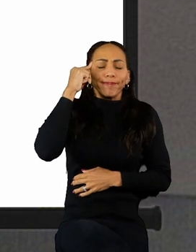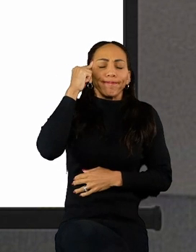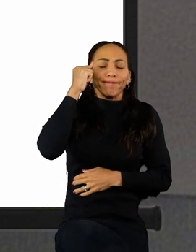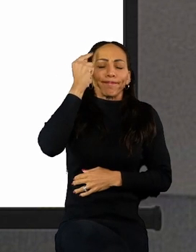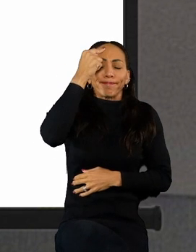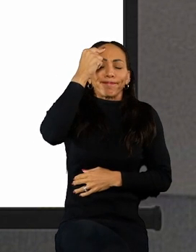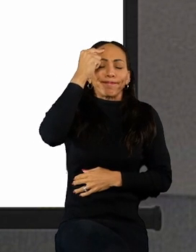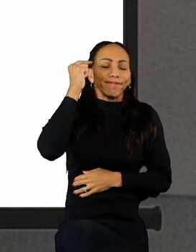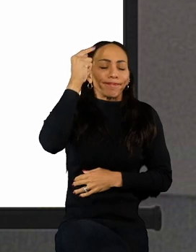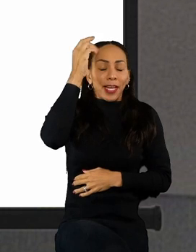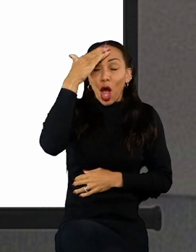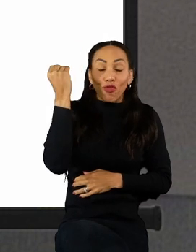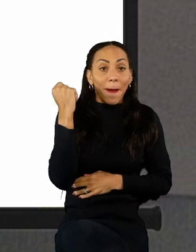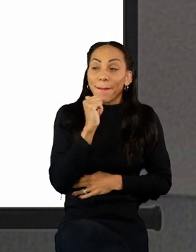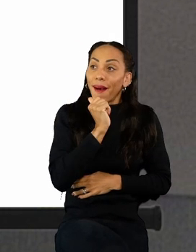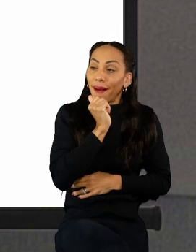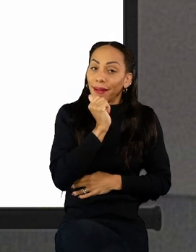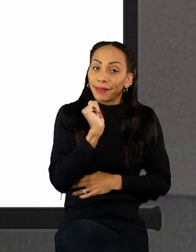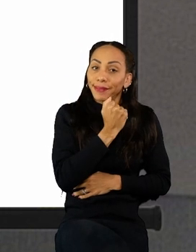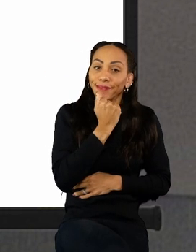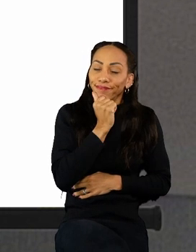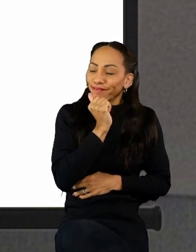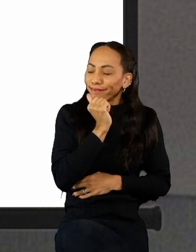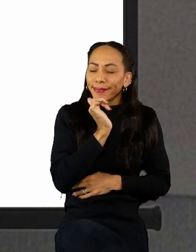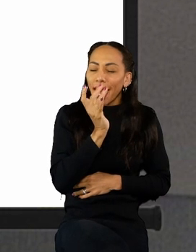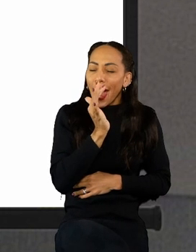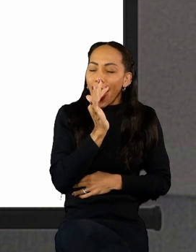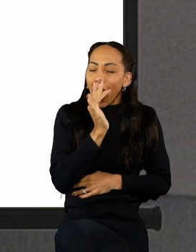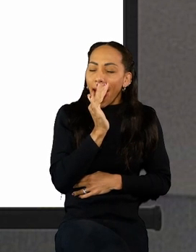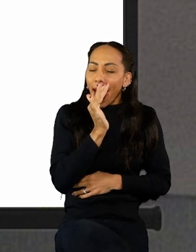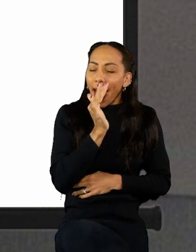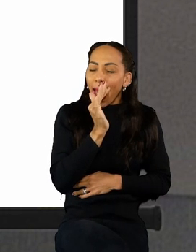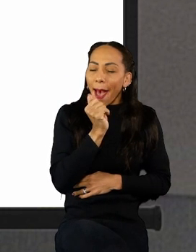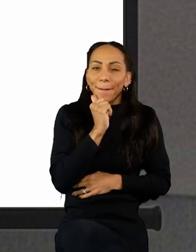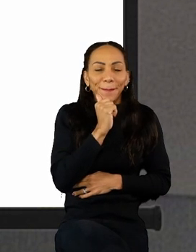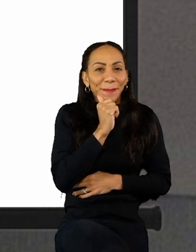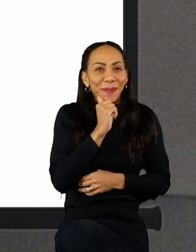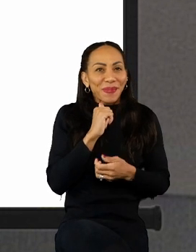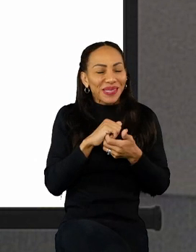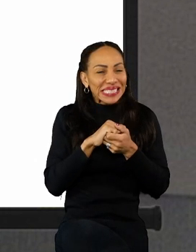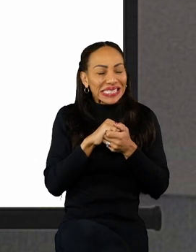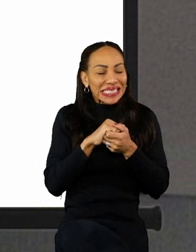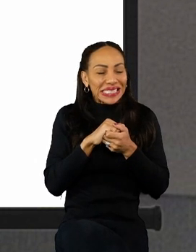But there was something else that was in my brain there that I was going to say, and I can't remember what it was now. No problem.